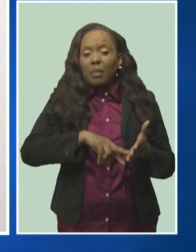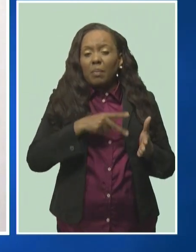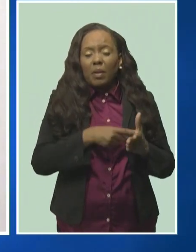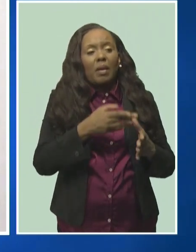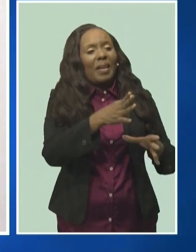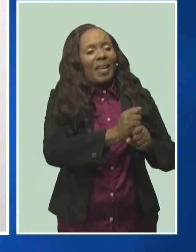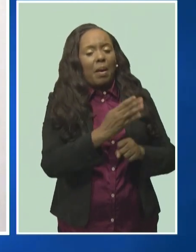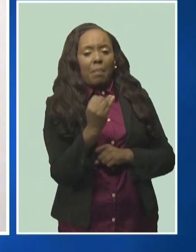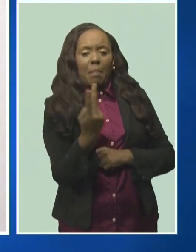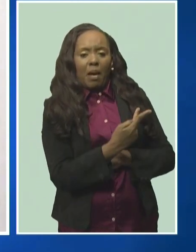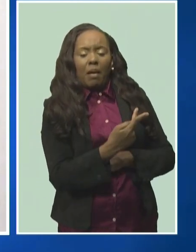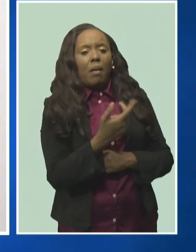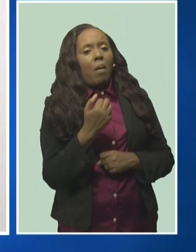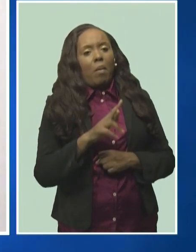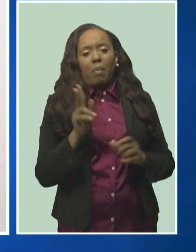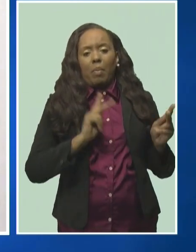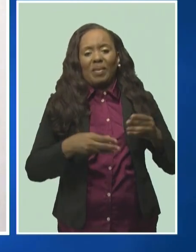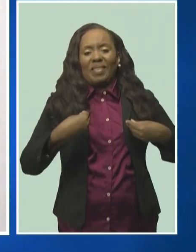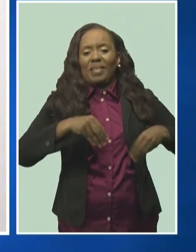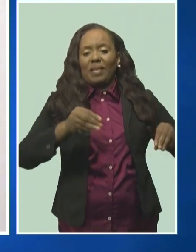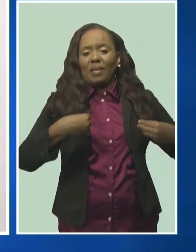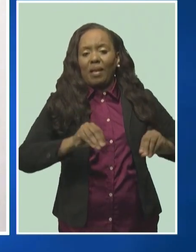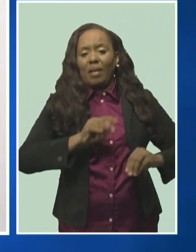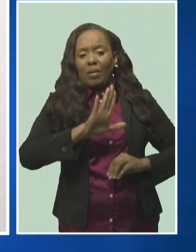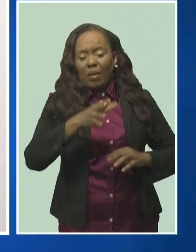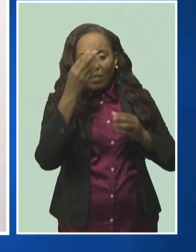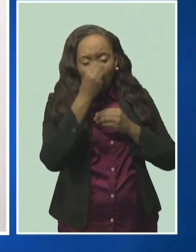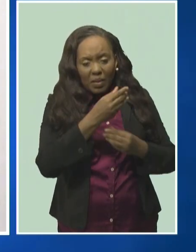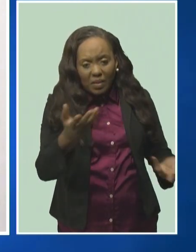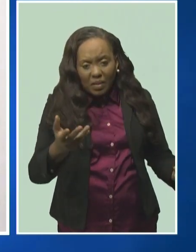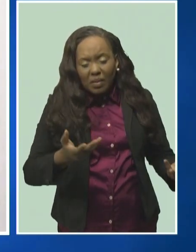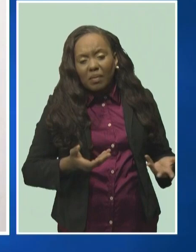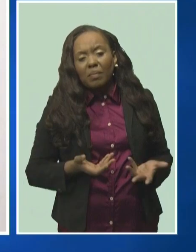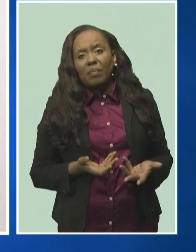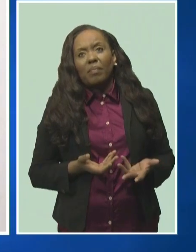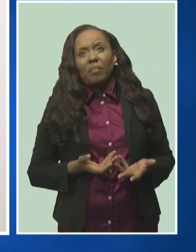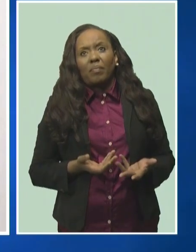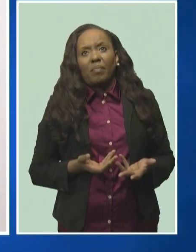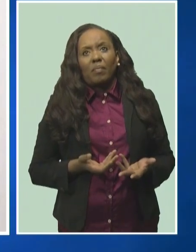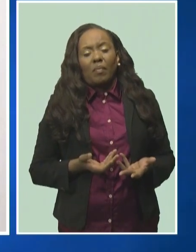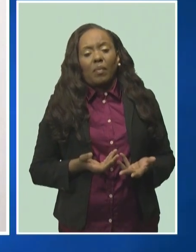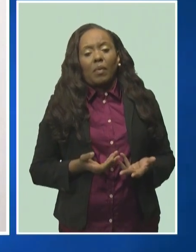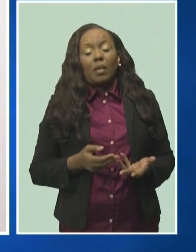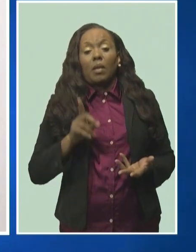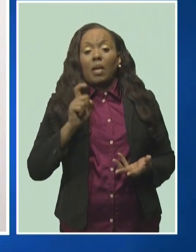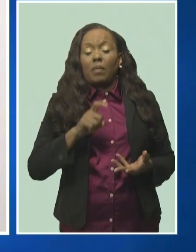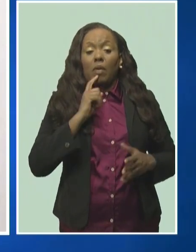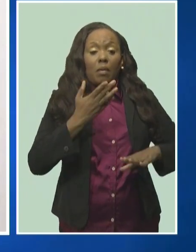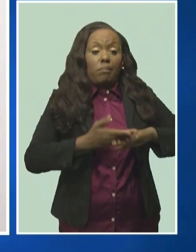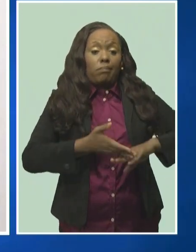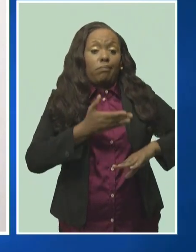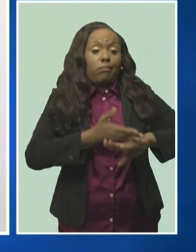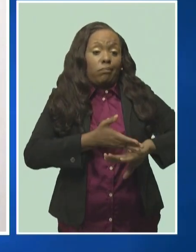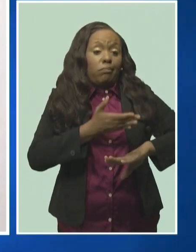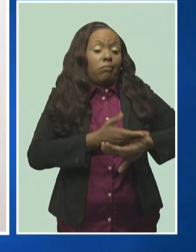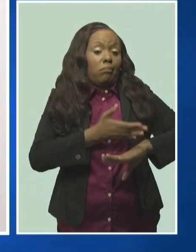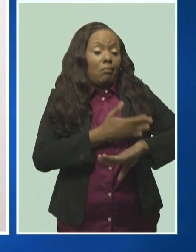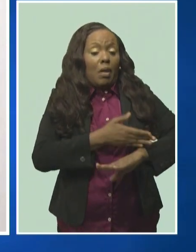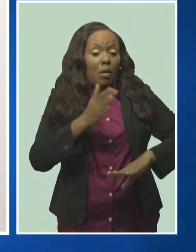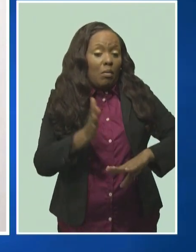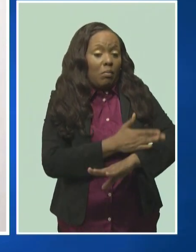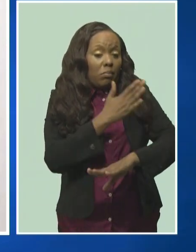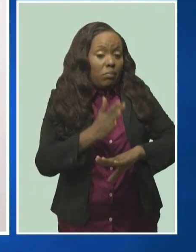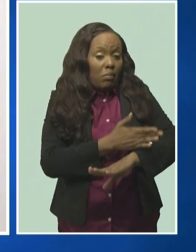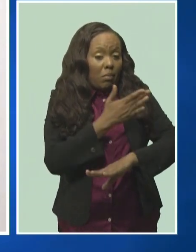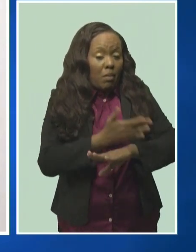that data is going to be sold. Spend that money or the awareness right now to start boosting up, start enhancing,